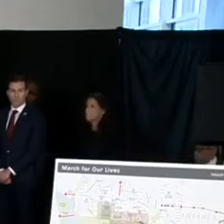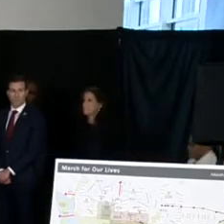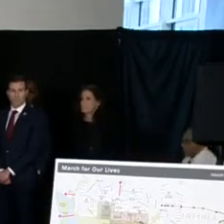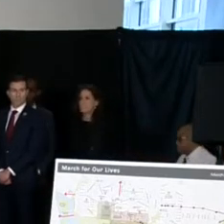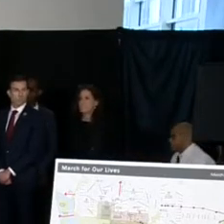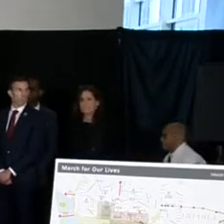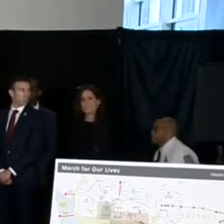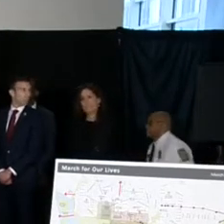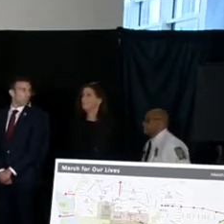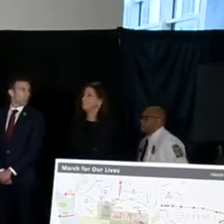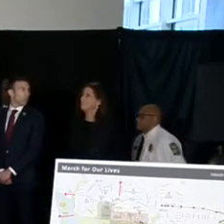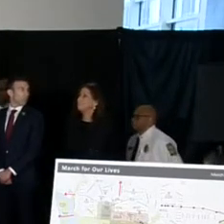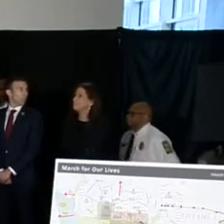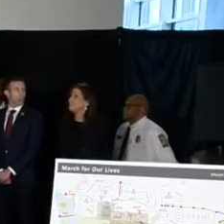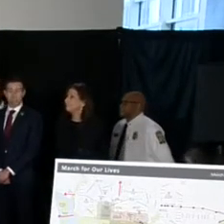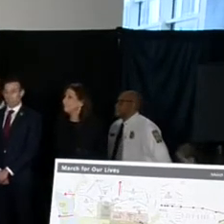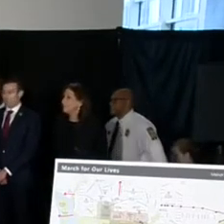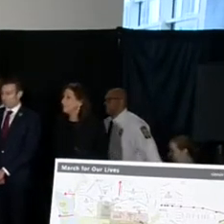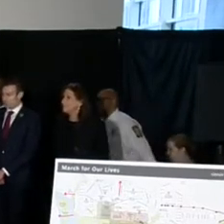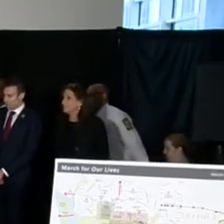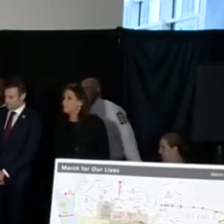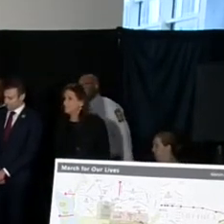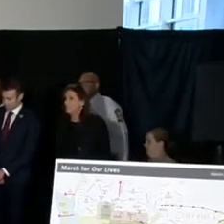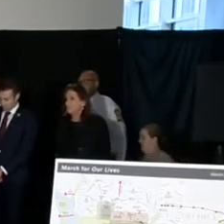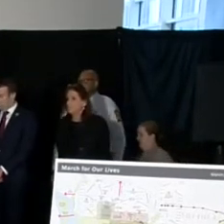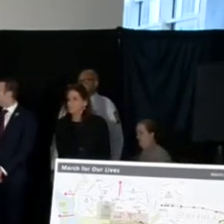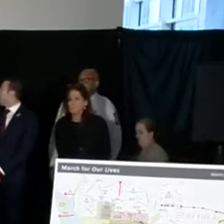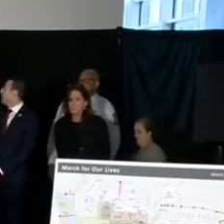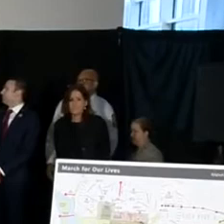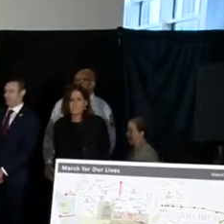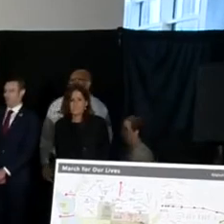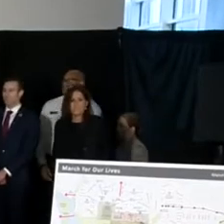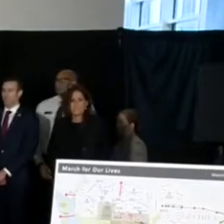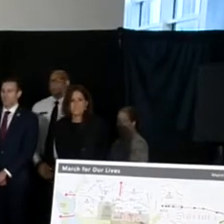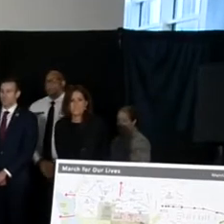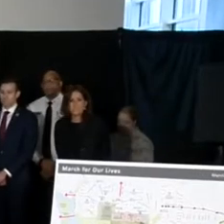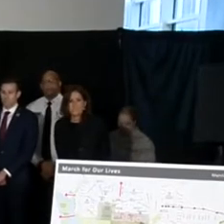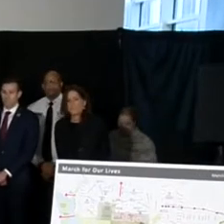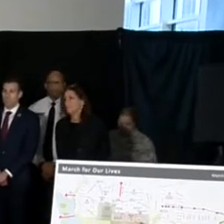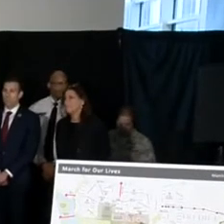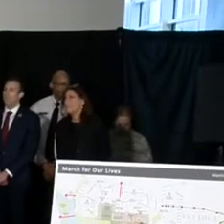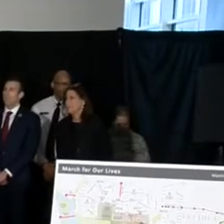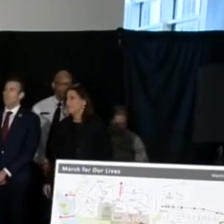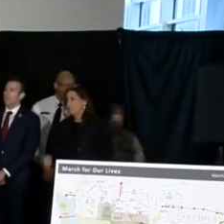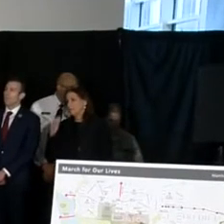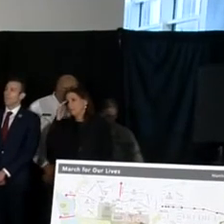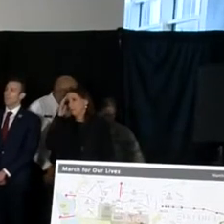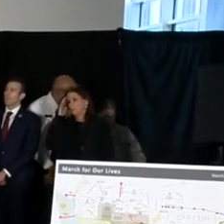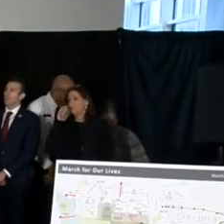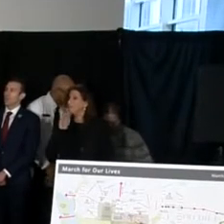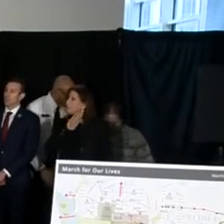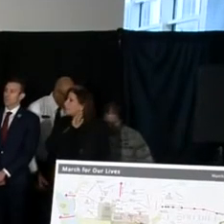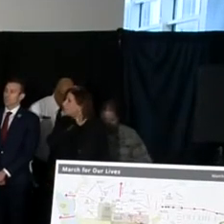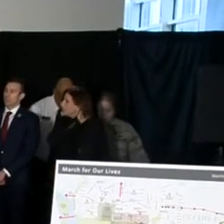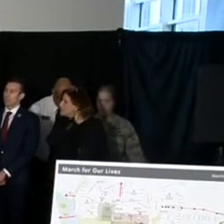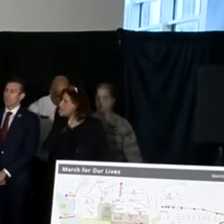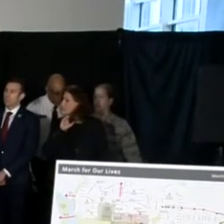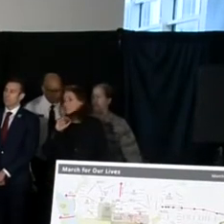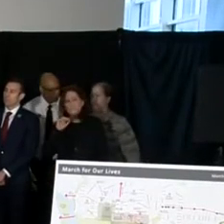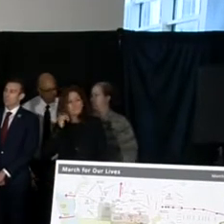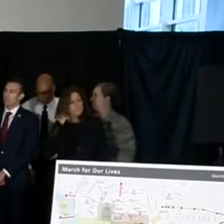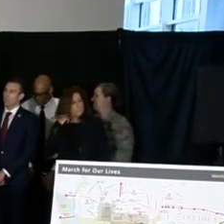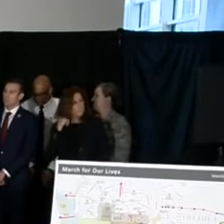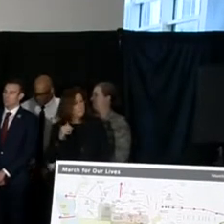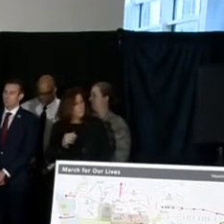Good afternoon, everybody. I'm Muriel Bowser. I'm the mayor of Washington, D.C. I'm pleased to be here to provide a